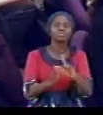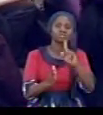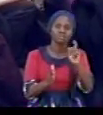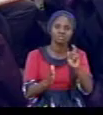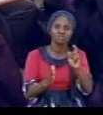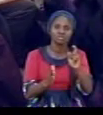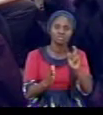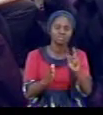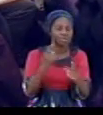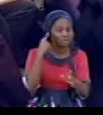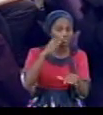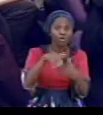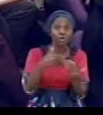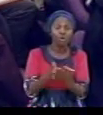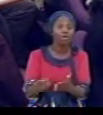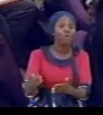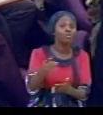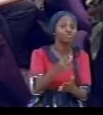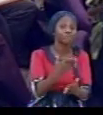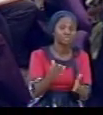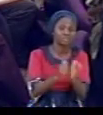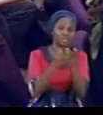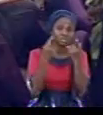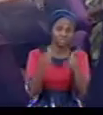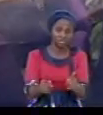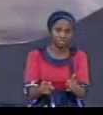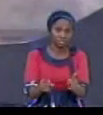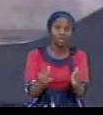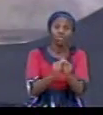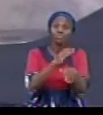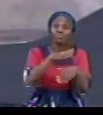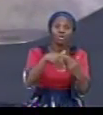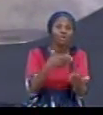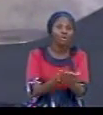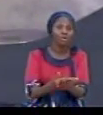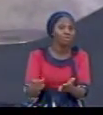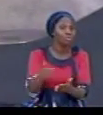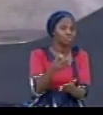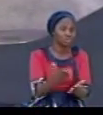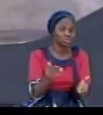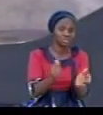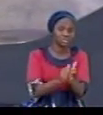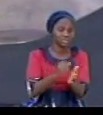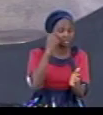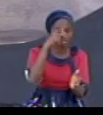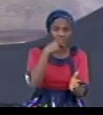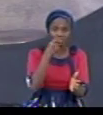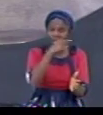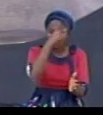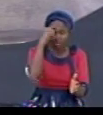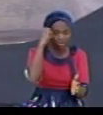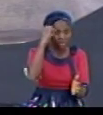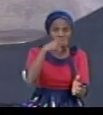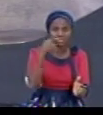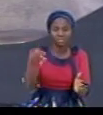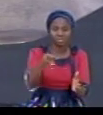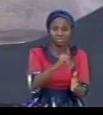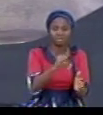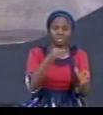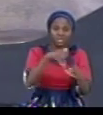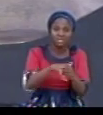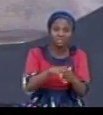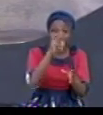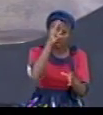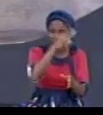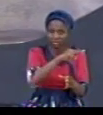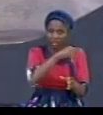that happened, with all those things that he said, because he said them in ignorance, because of the time